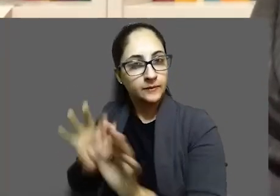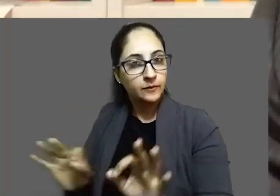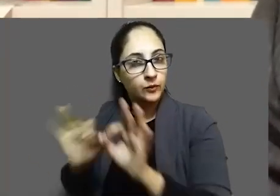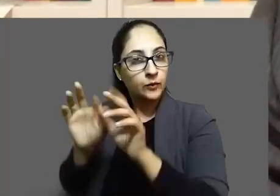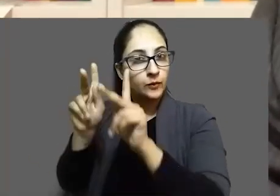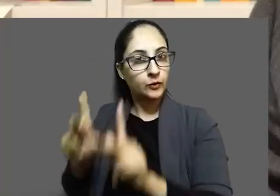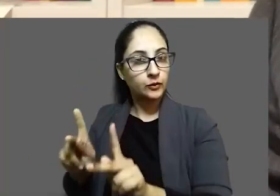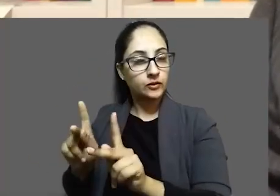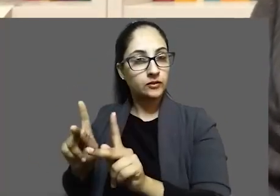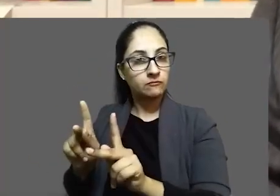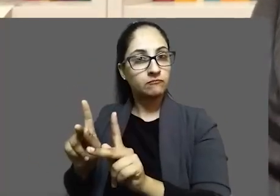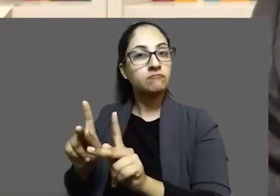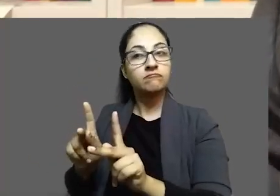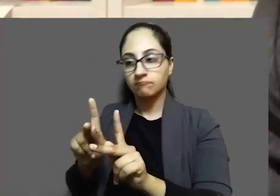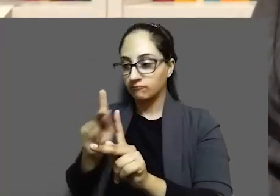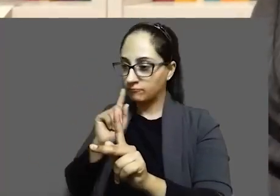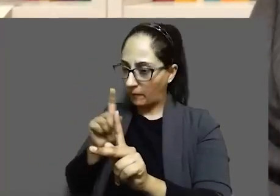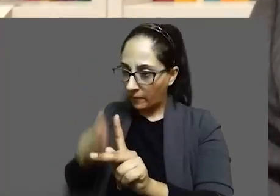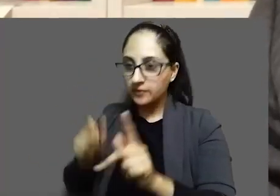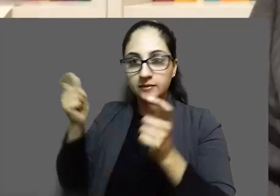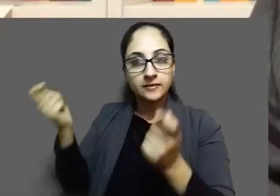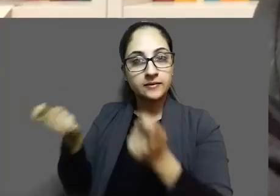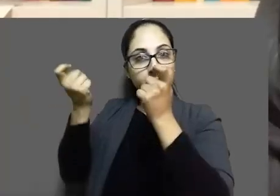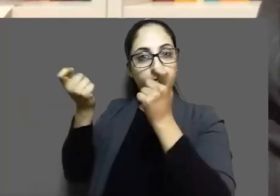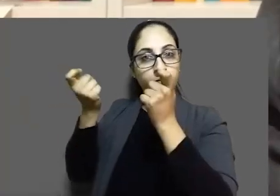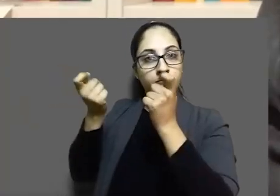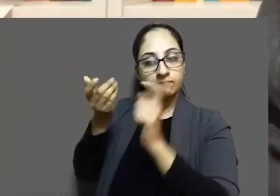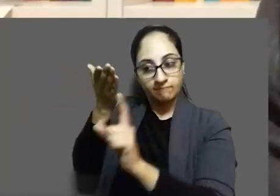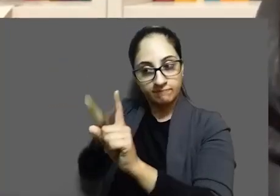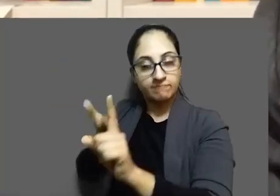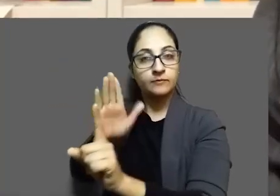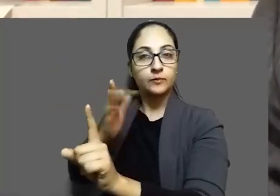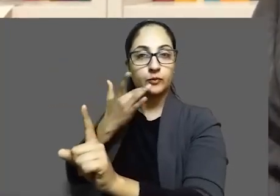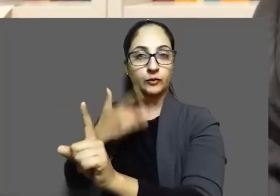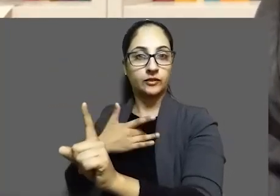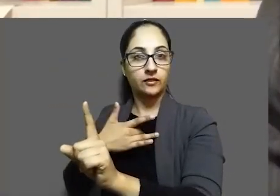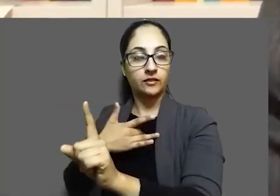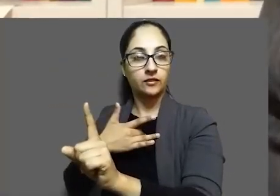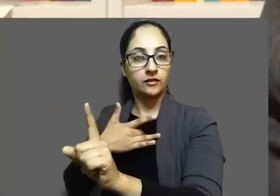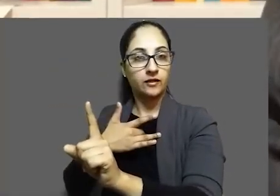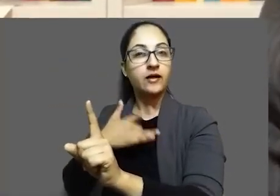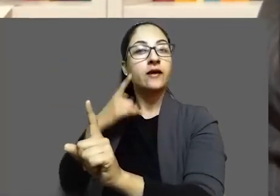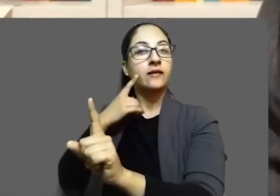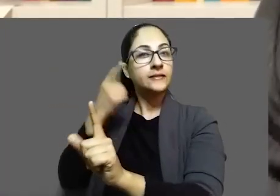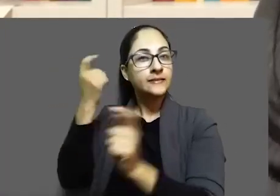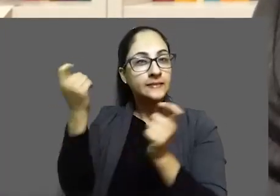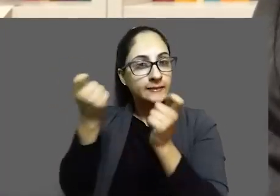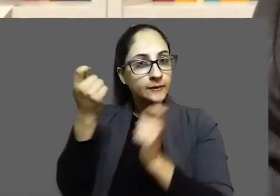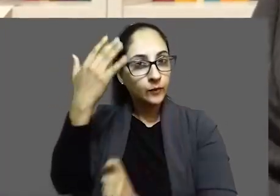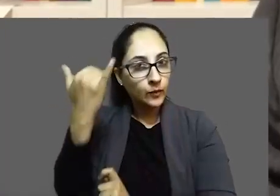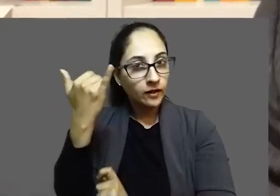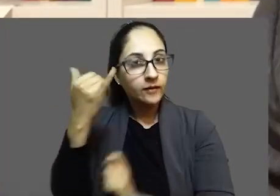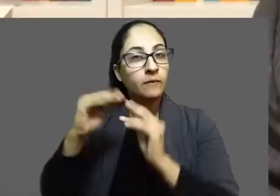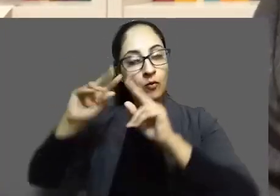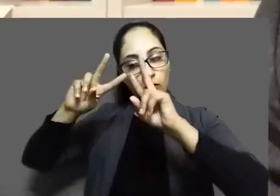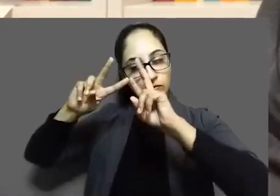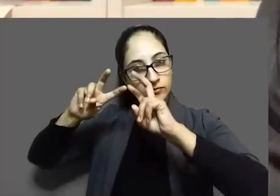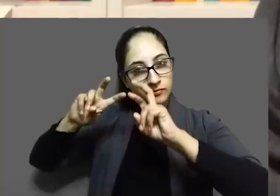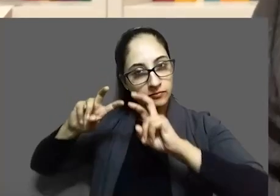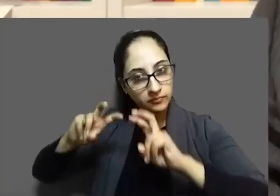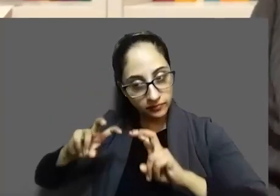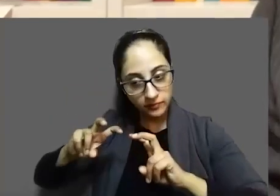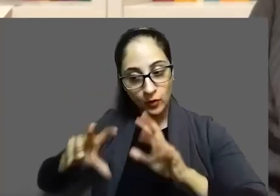Ali that is so important that we must commemorate him. And we ask ourselves, why is that? So that these commemorations, these